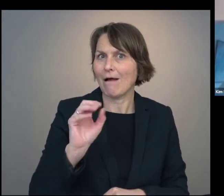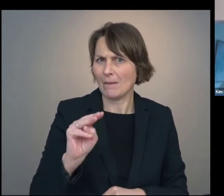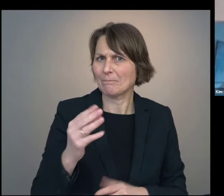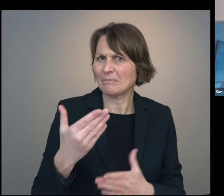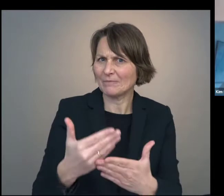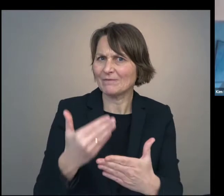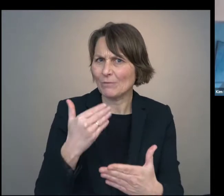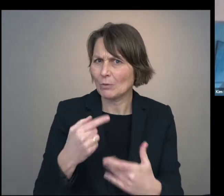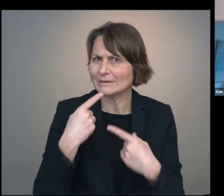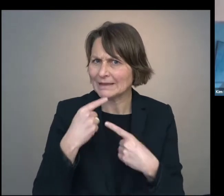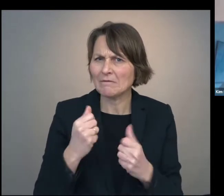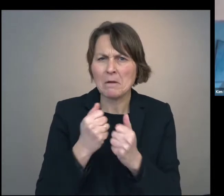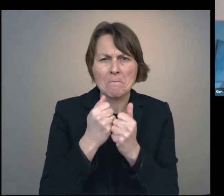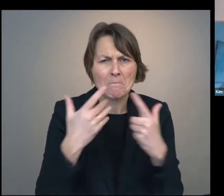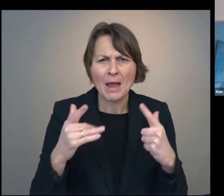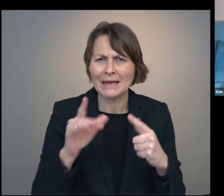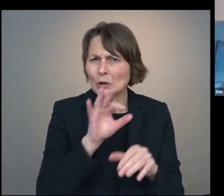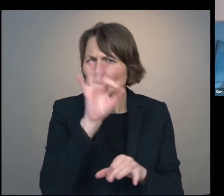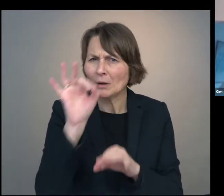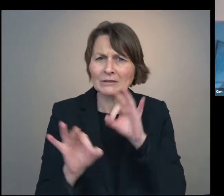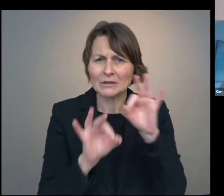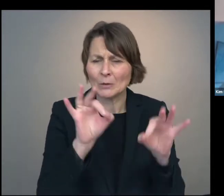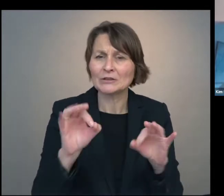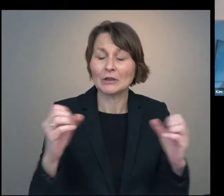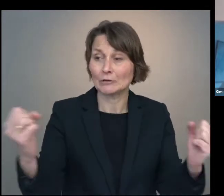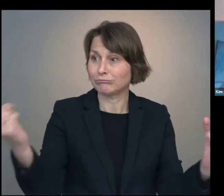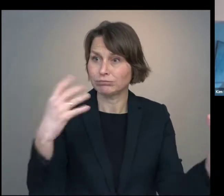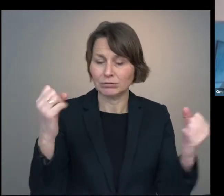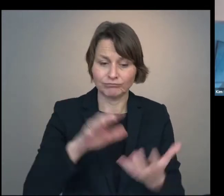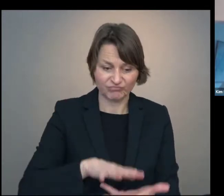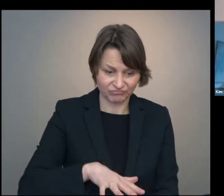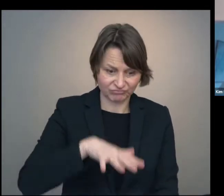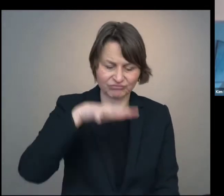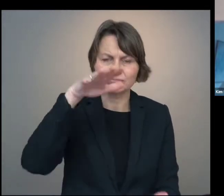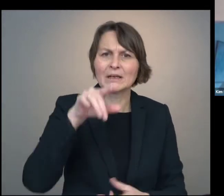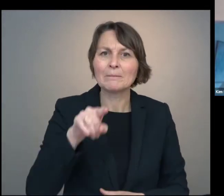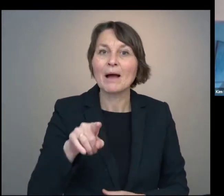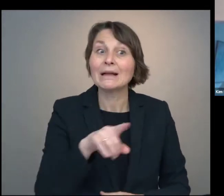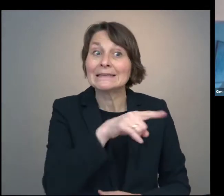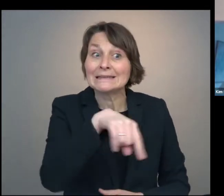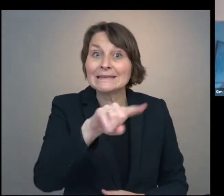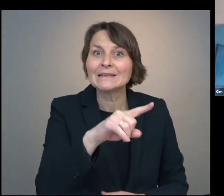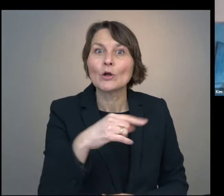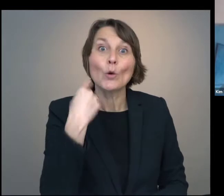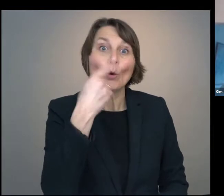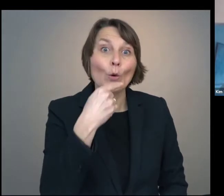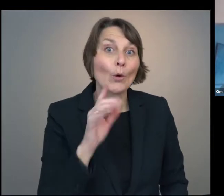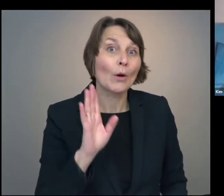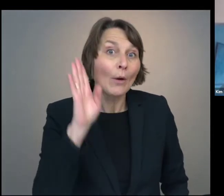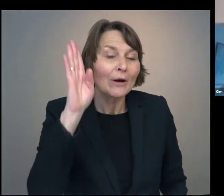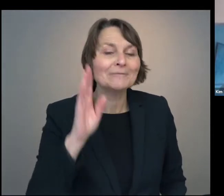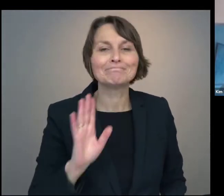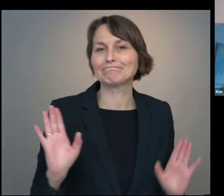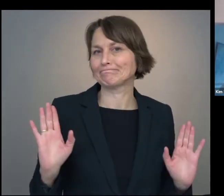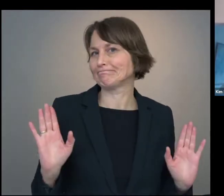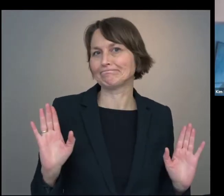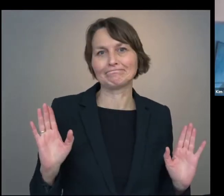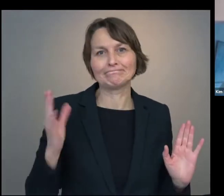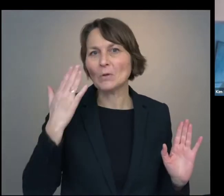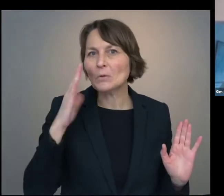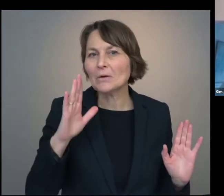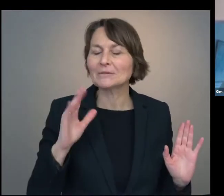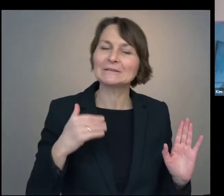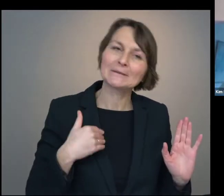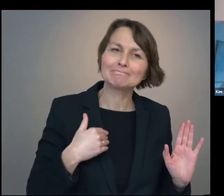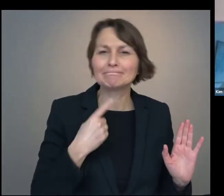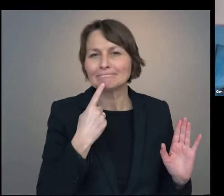populated by the community. The questions were submitted anonymously, and this has made it hard to follow up and ask what each person asking the